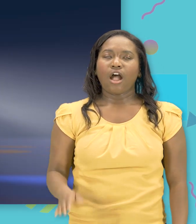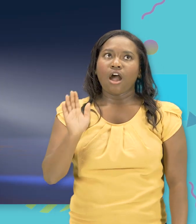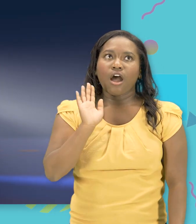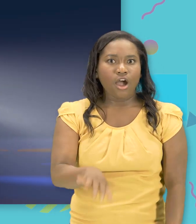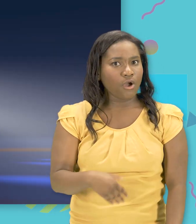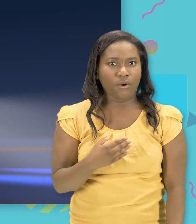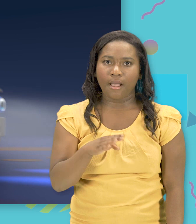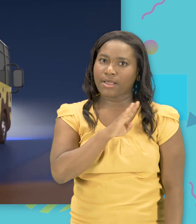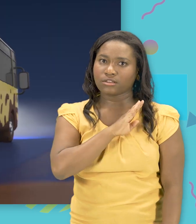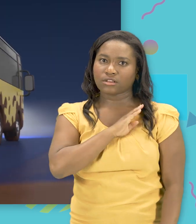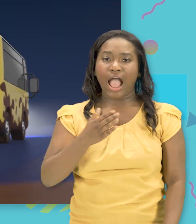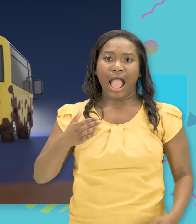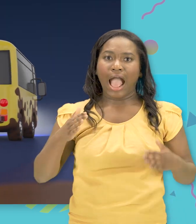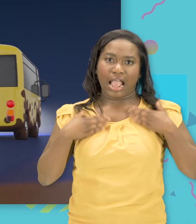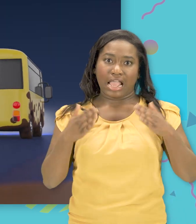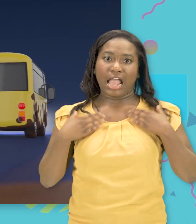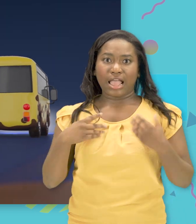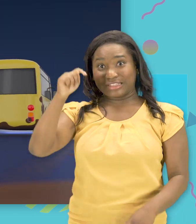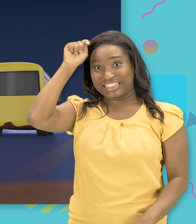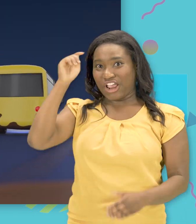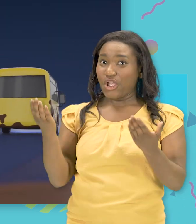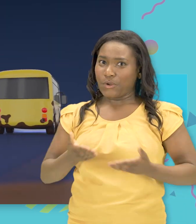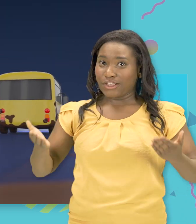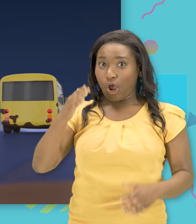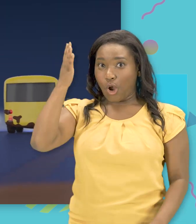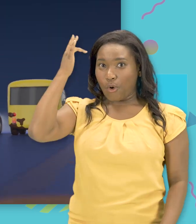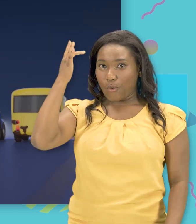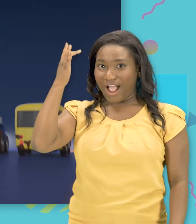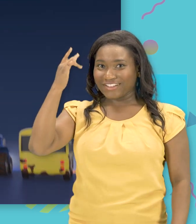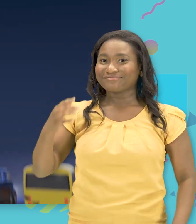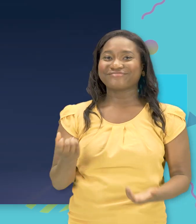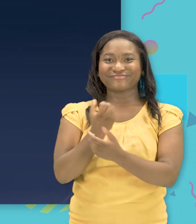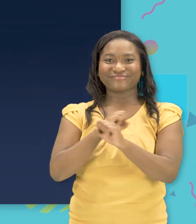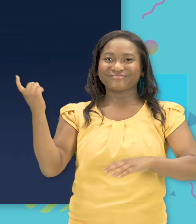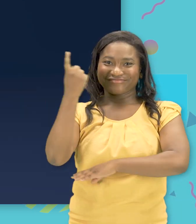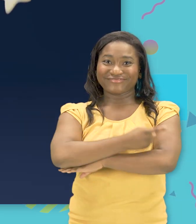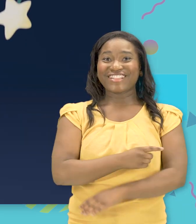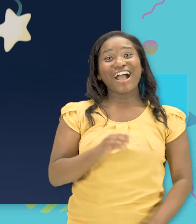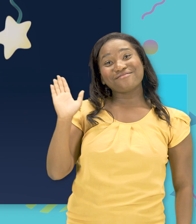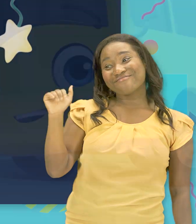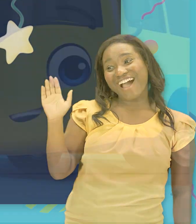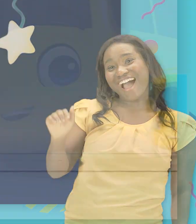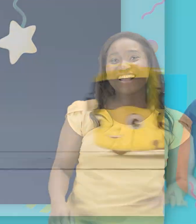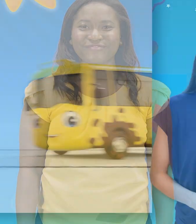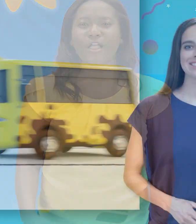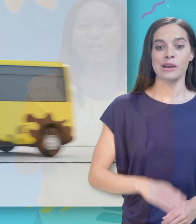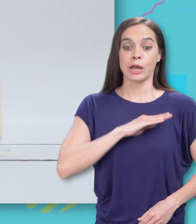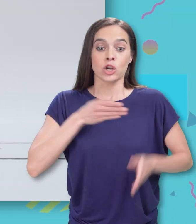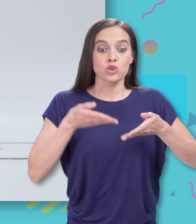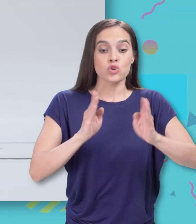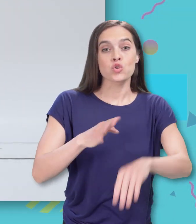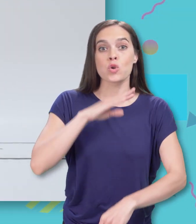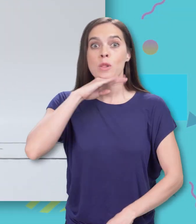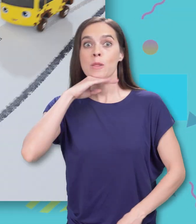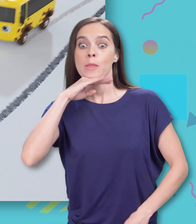Oh, Buster! Thank goodness Terry Tractor was there to save the day. Bye, Terry. Bye, Buster. Through the bus